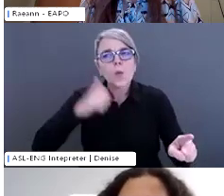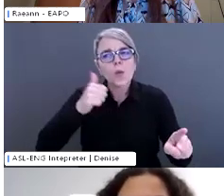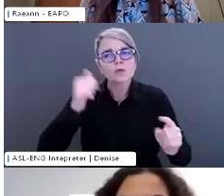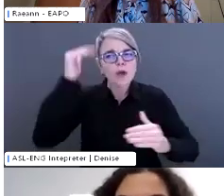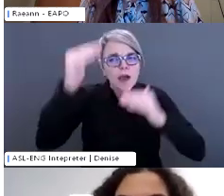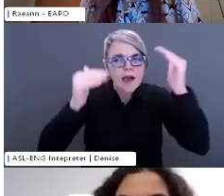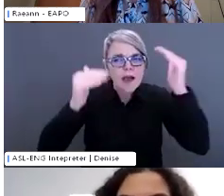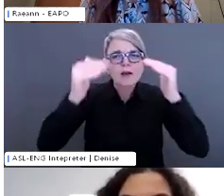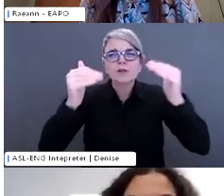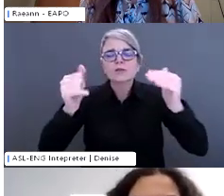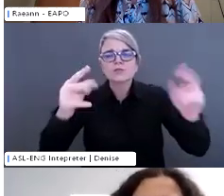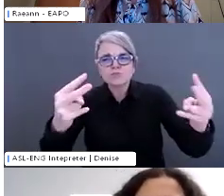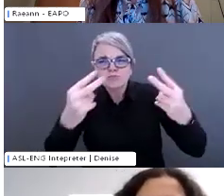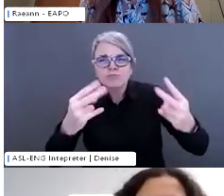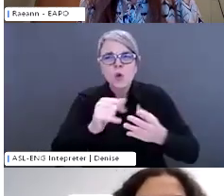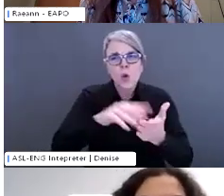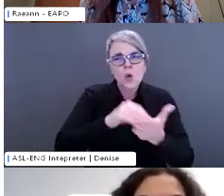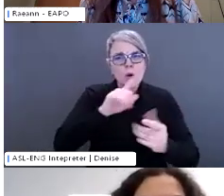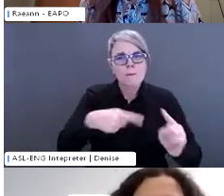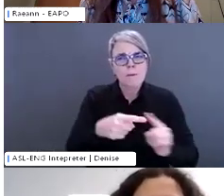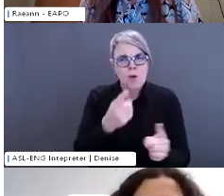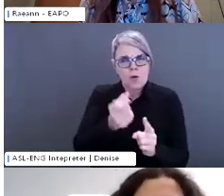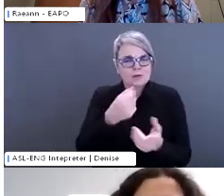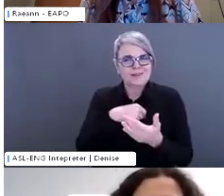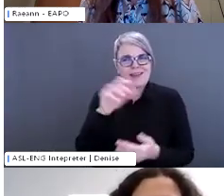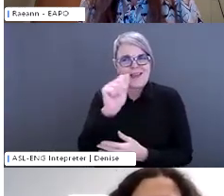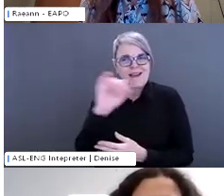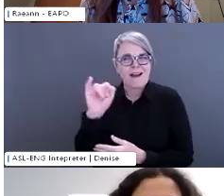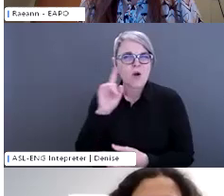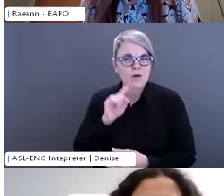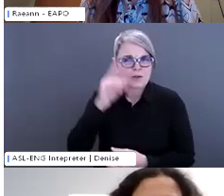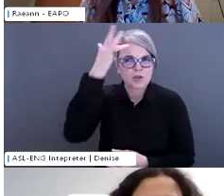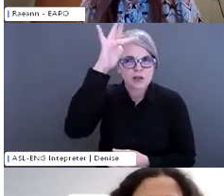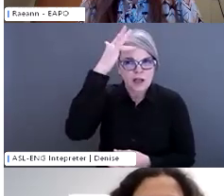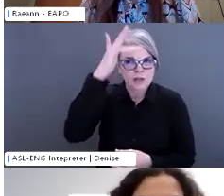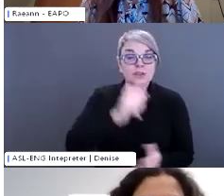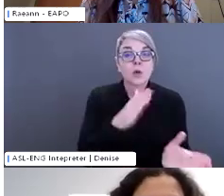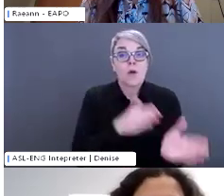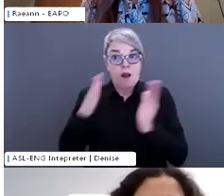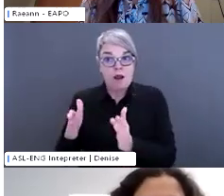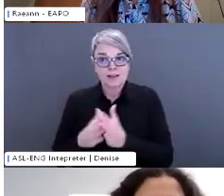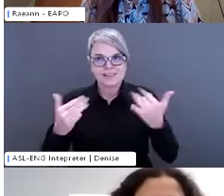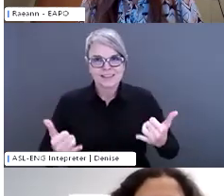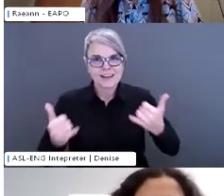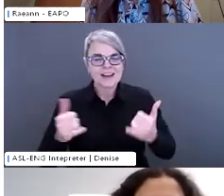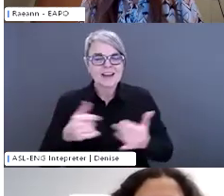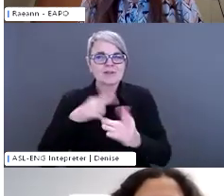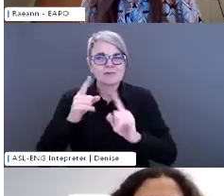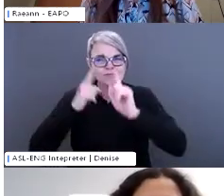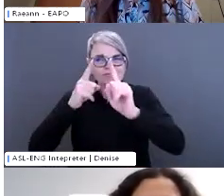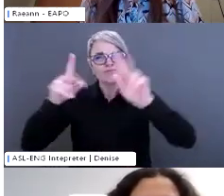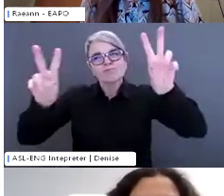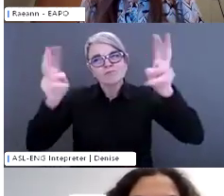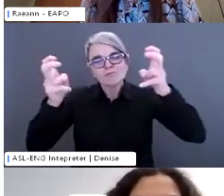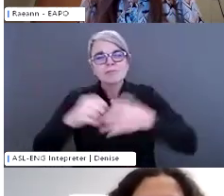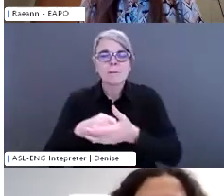we hope you learn a lot about banking and the financial literacy today for our presentation.